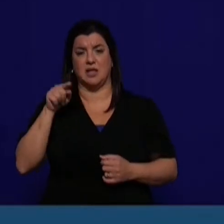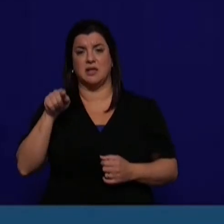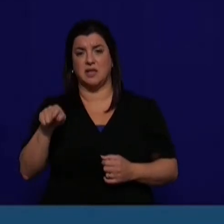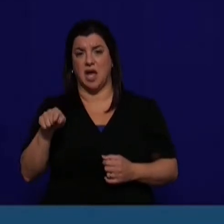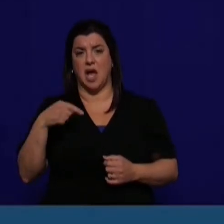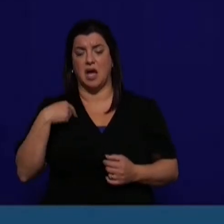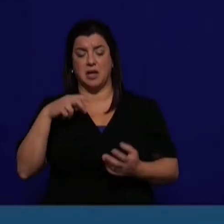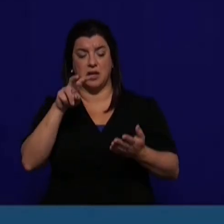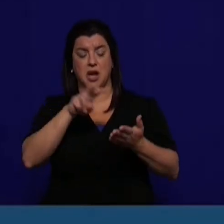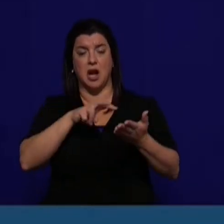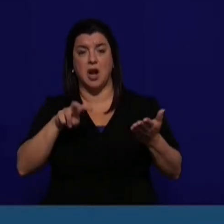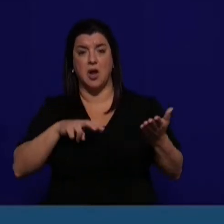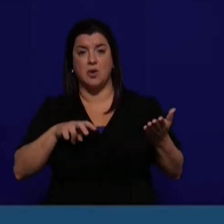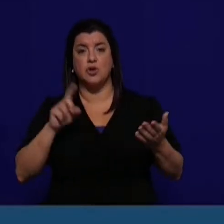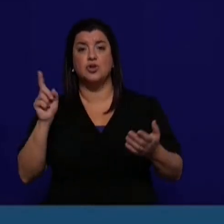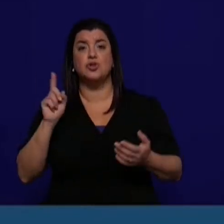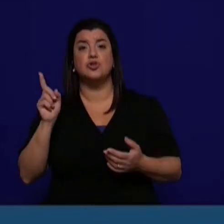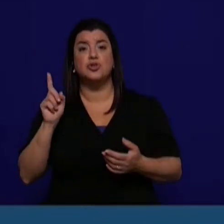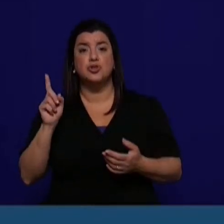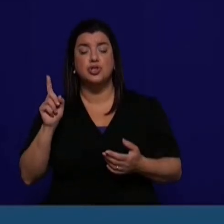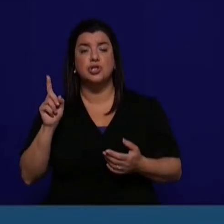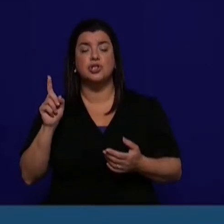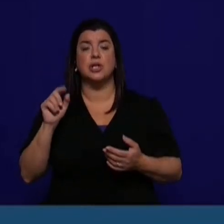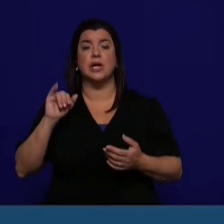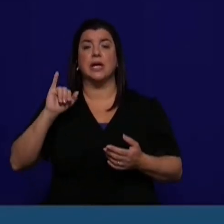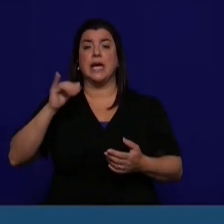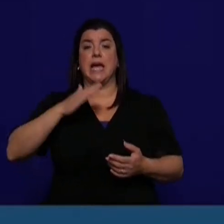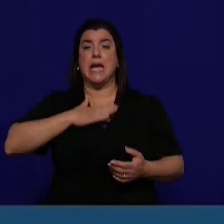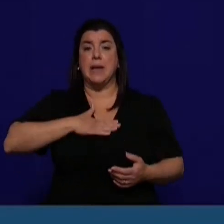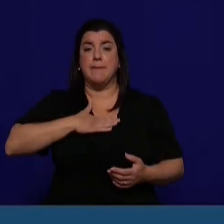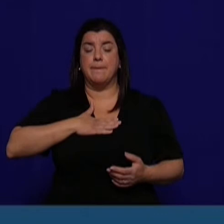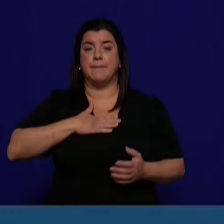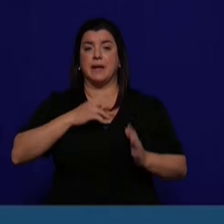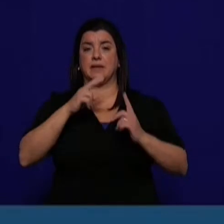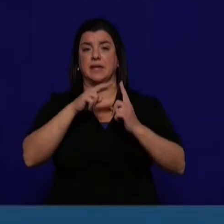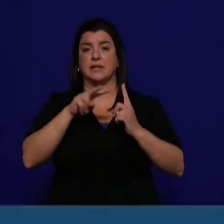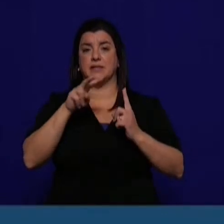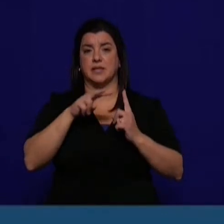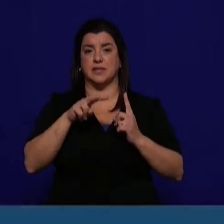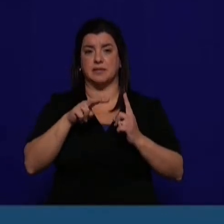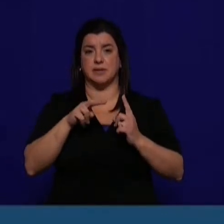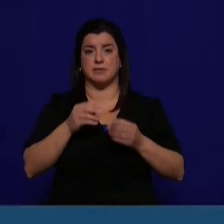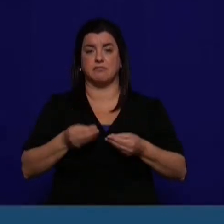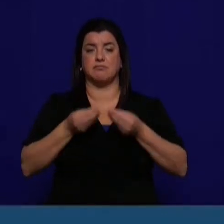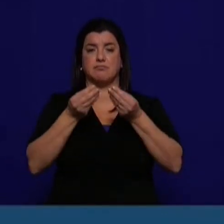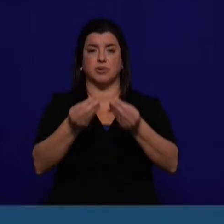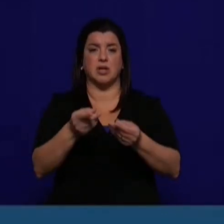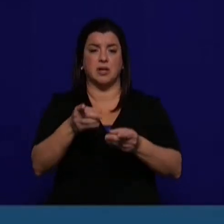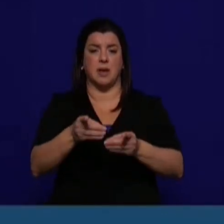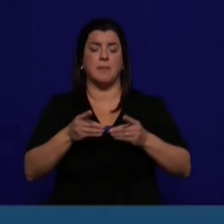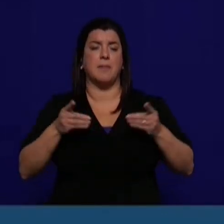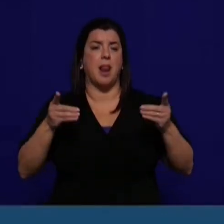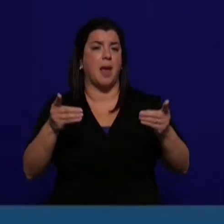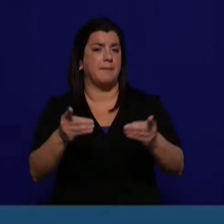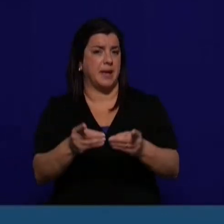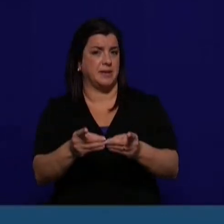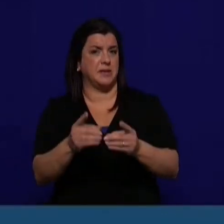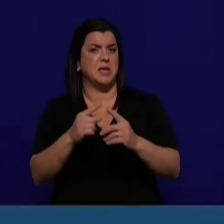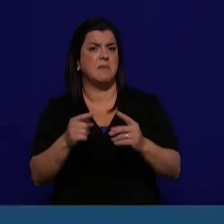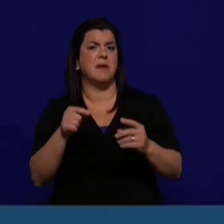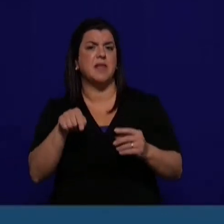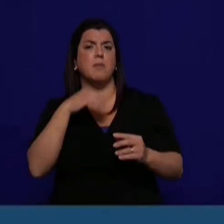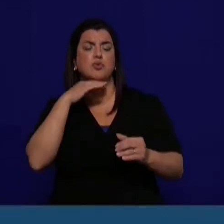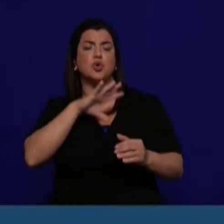aħna kien l-impact assessment form li jiġi moddi lil kabinet imma li ma jkunx fih kollox dak essenzjali għal bażi